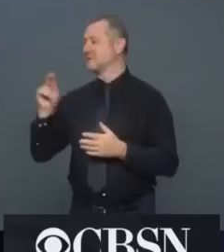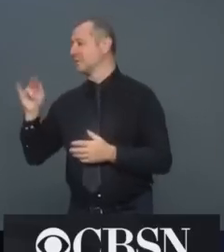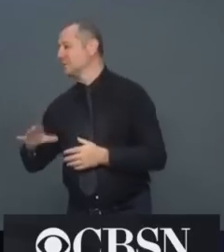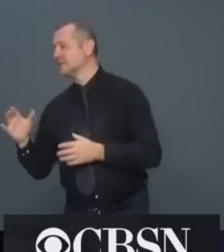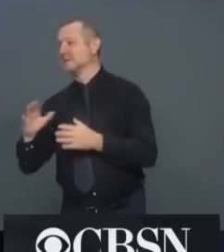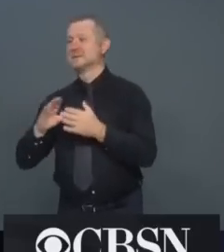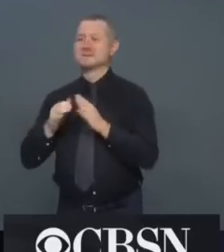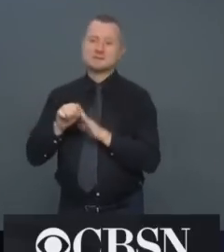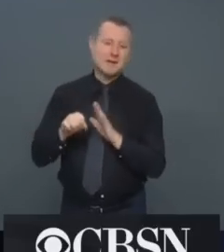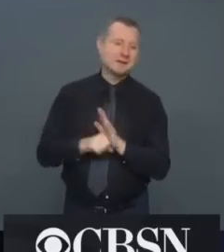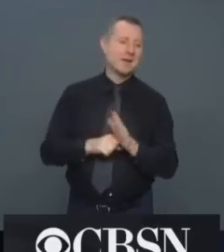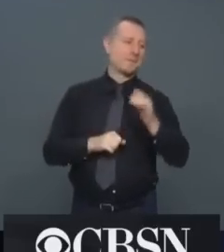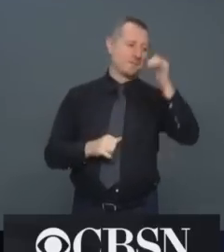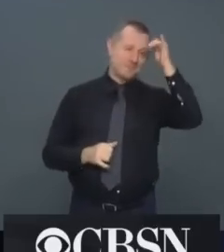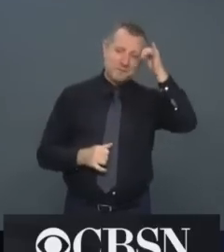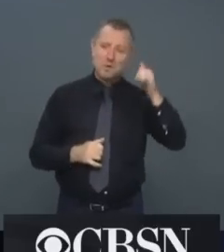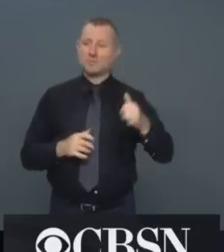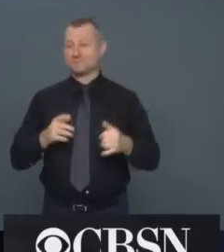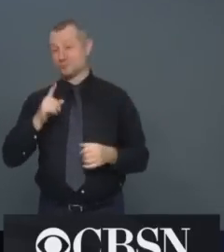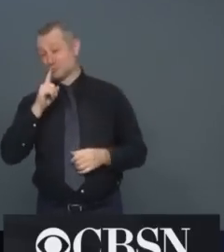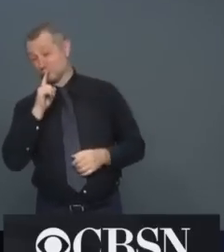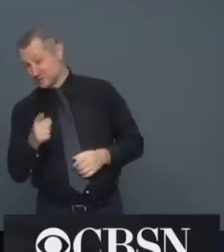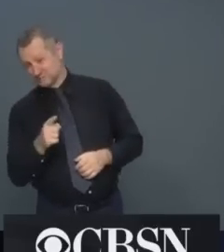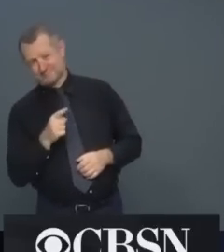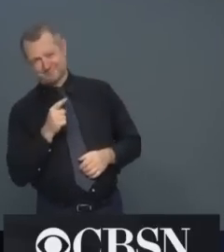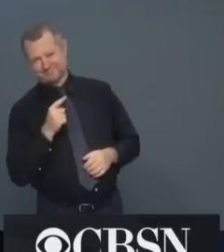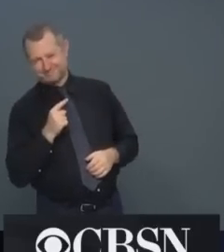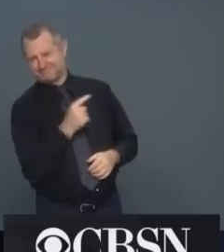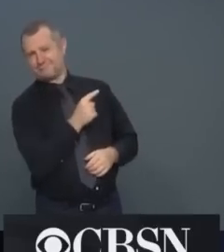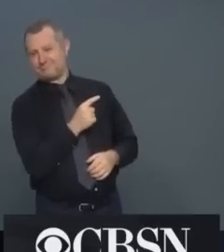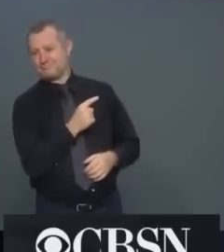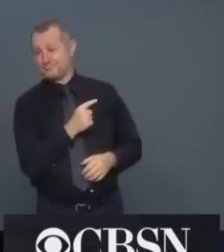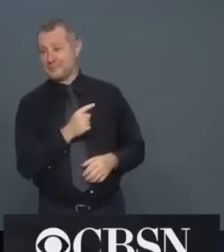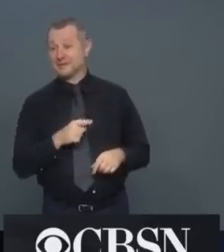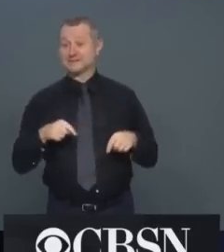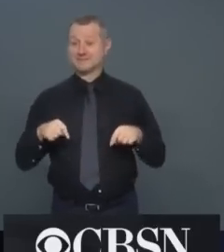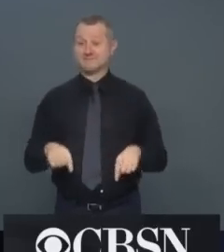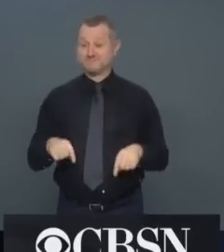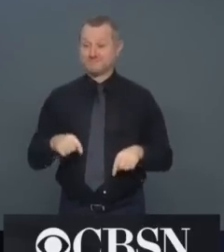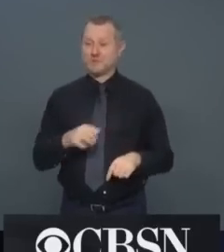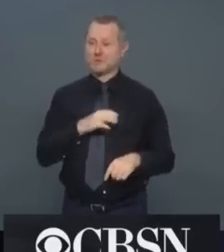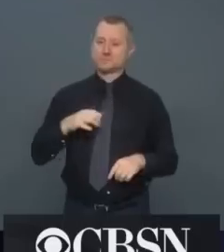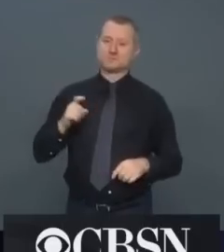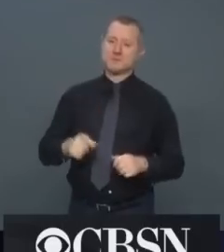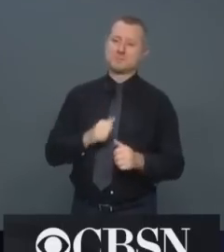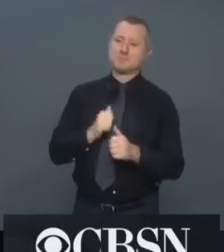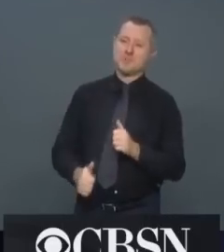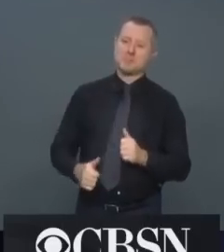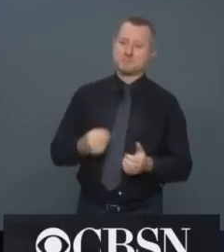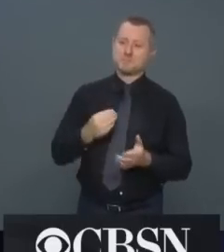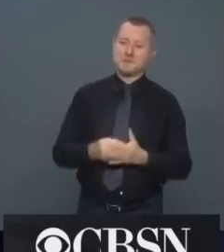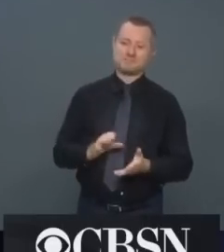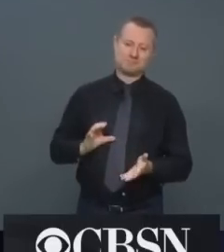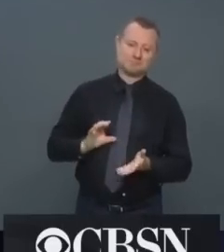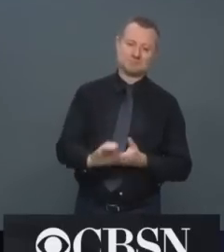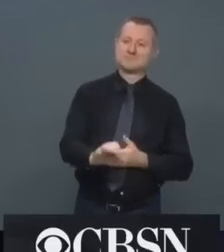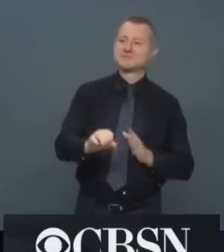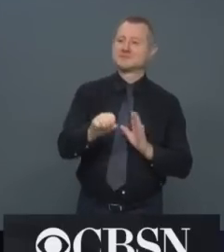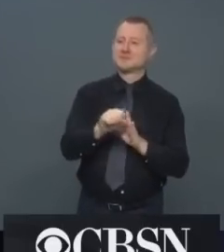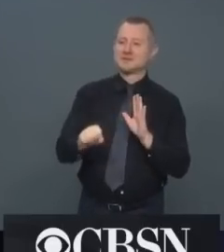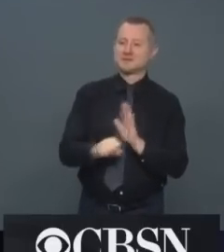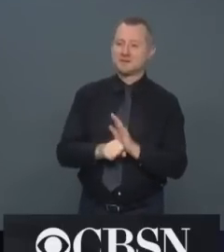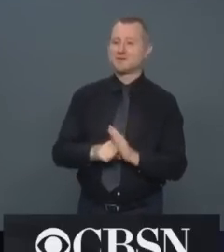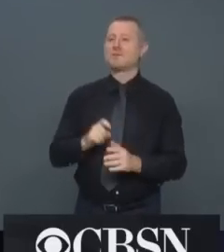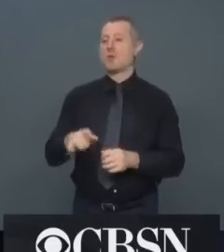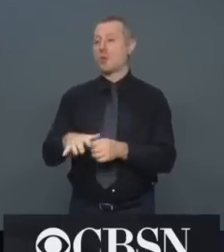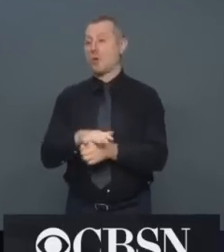And either it has to pass with this Congress, a state and local package, or the next